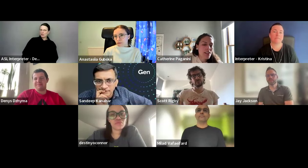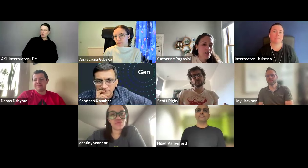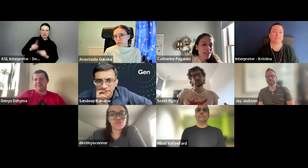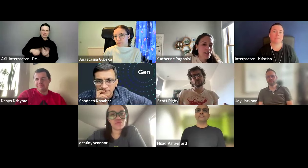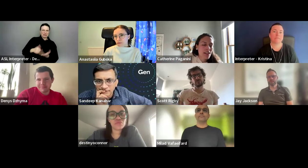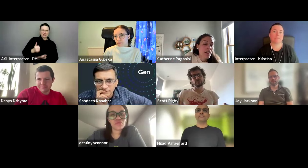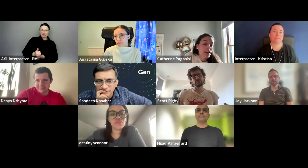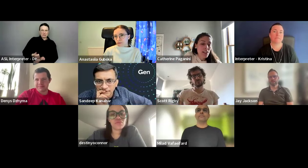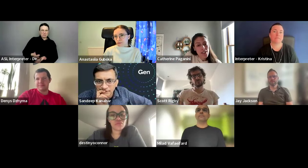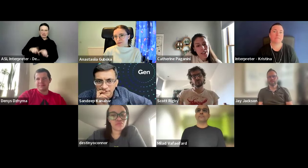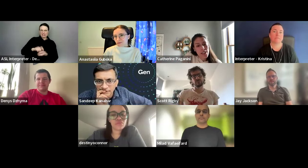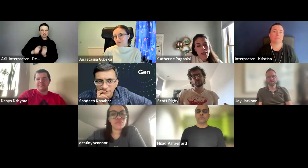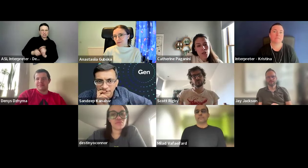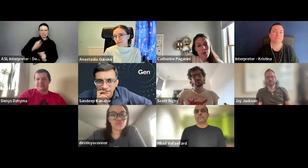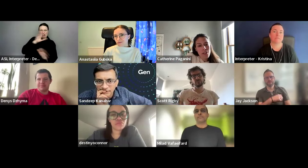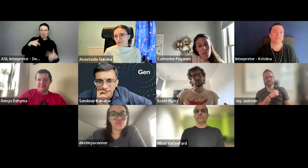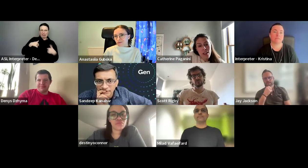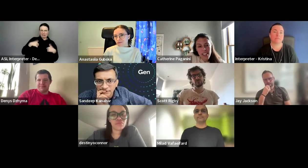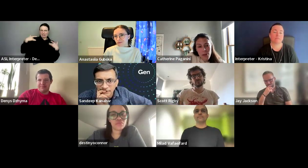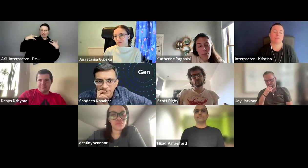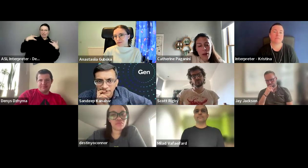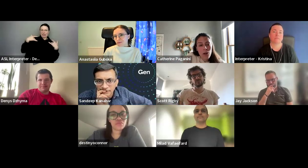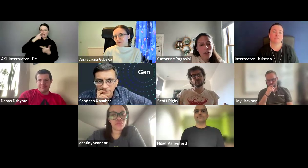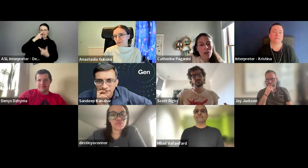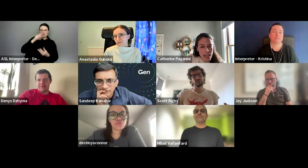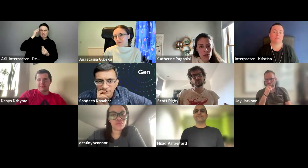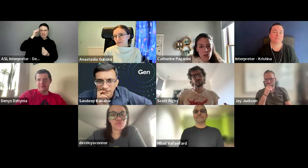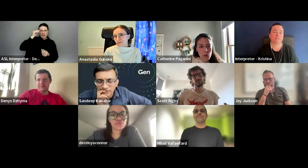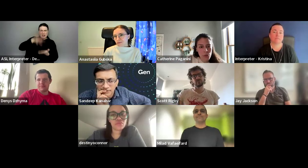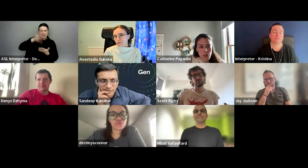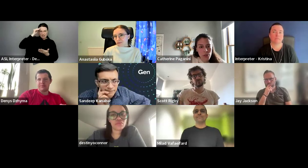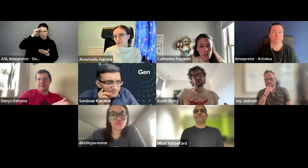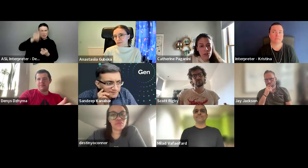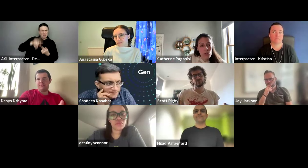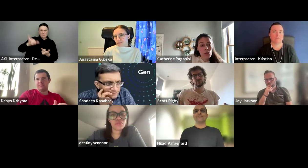or change. It's interesting information, but it's not really empowering them